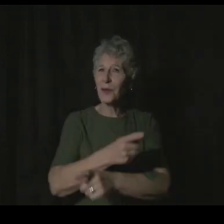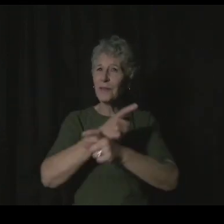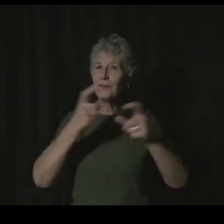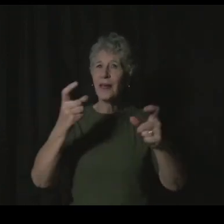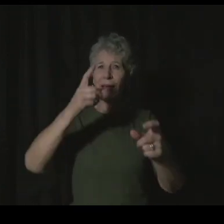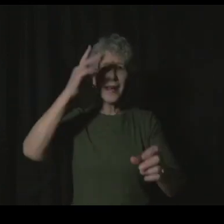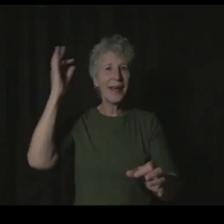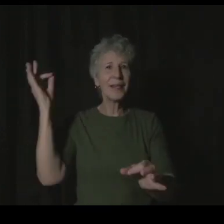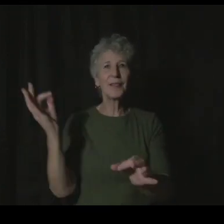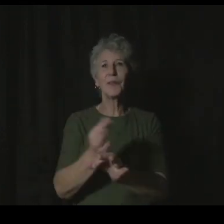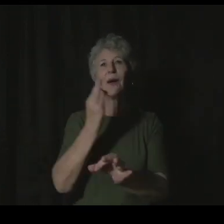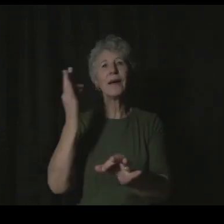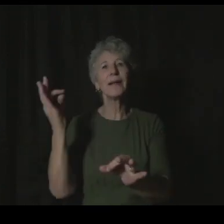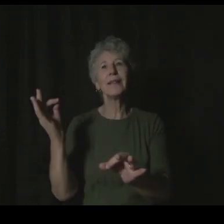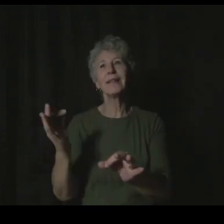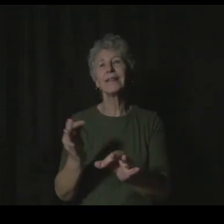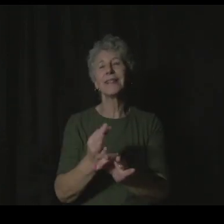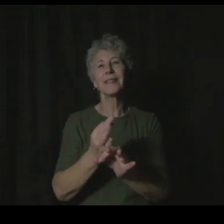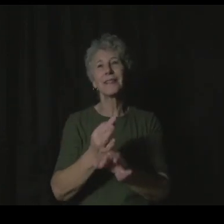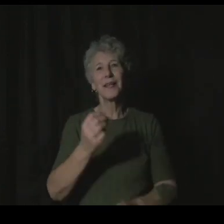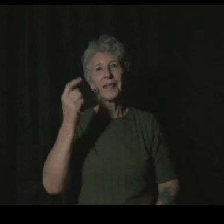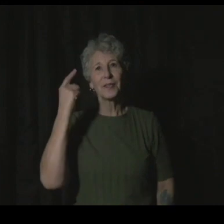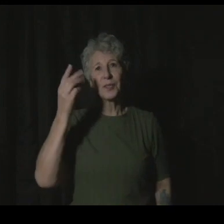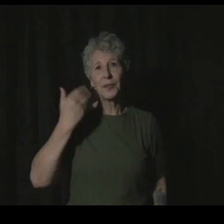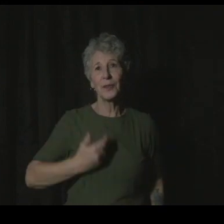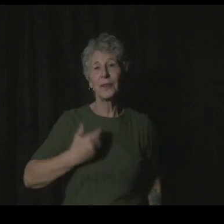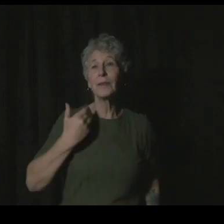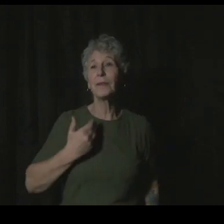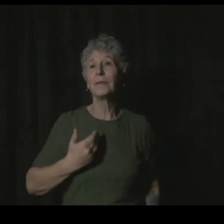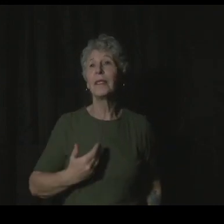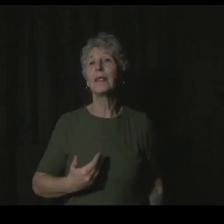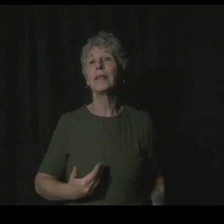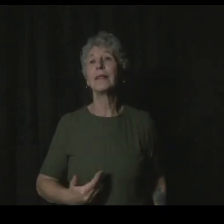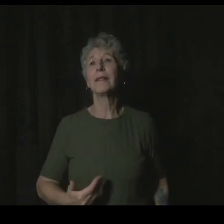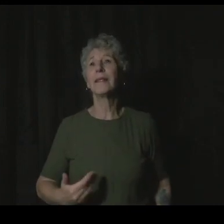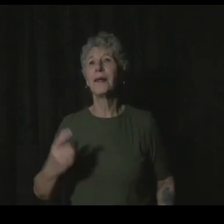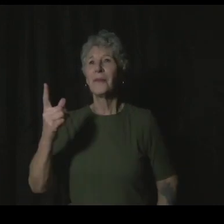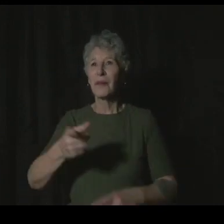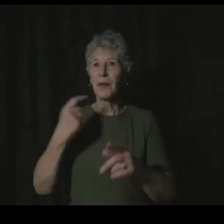Your faithfulness to me.